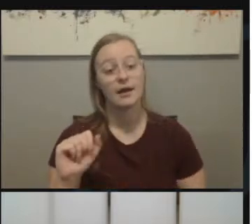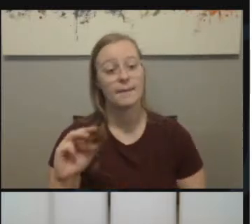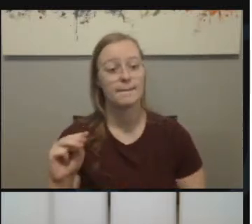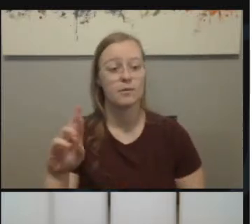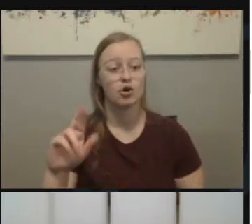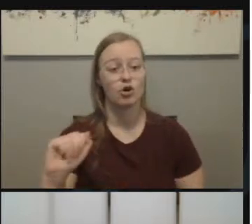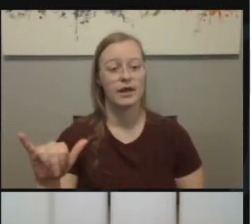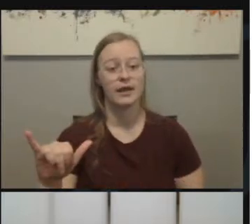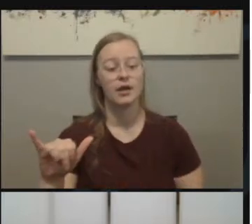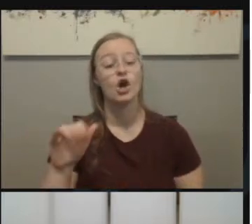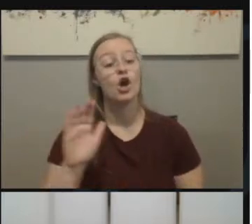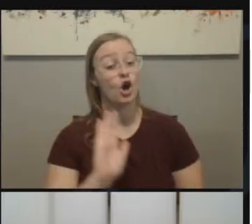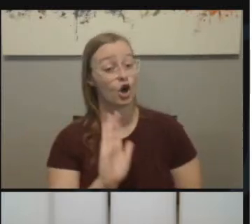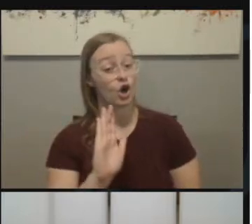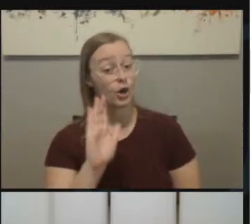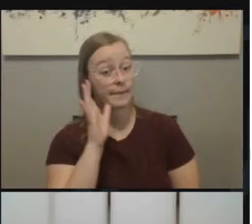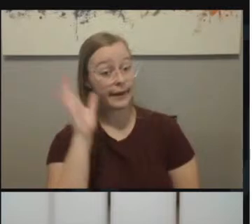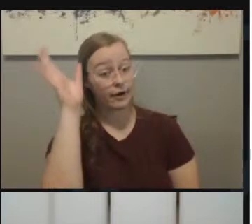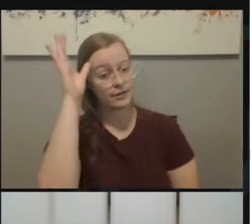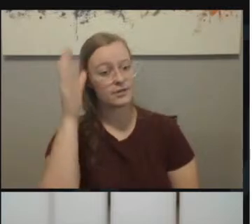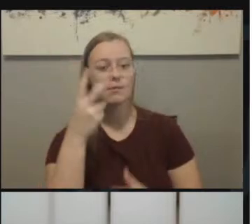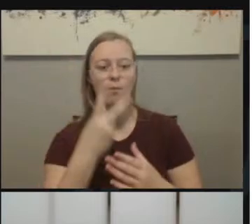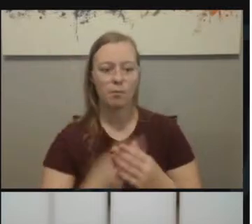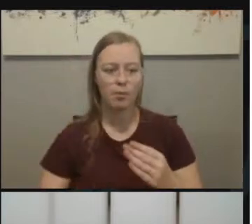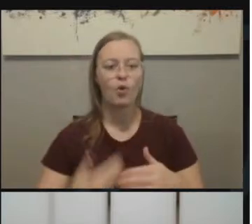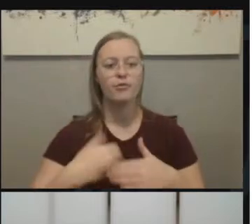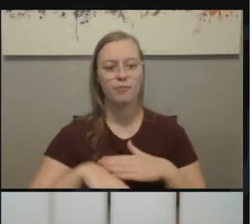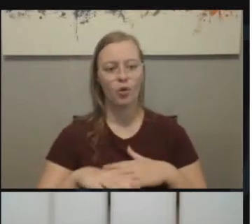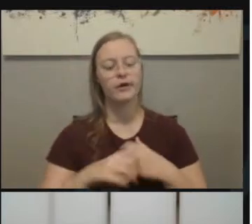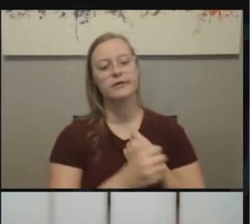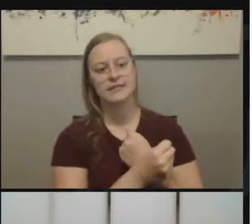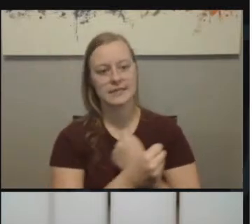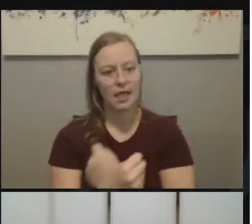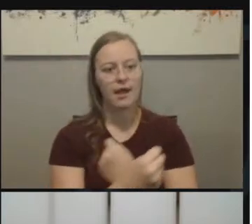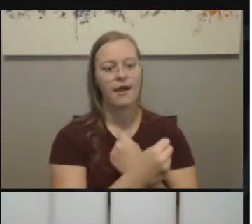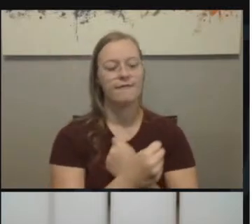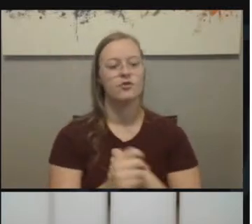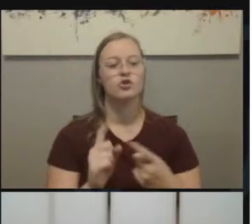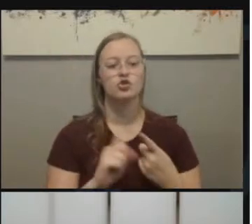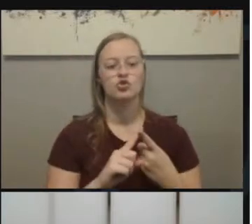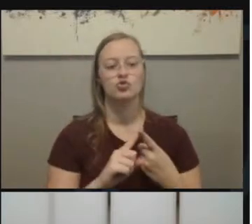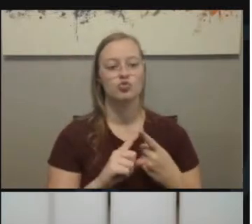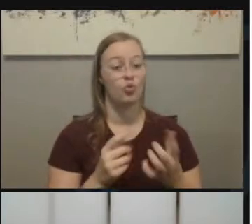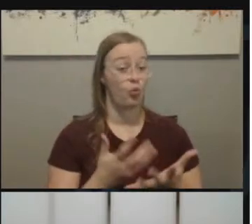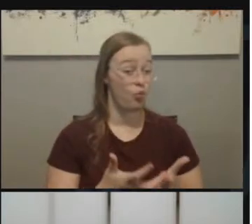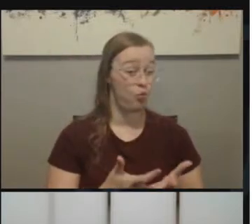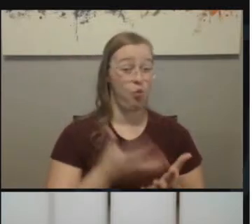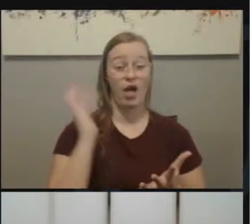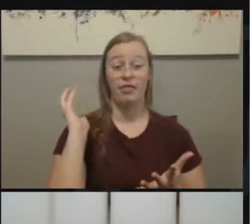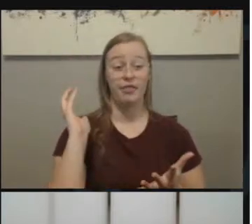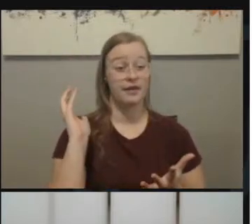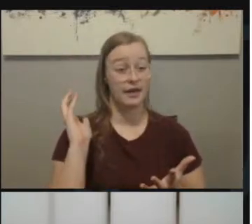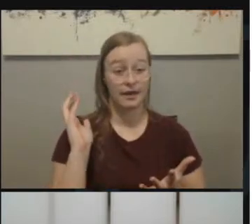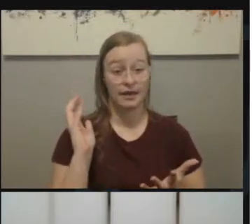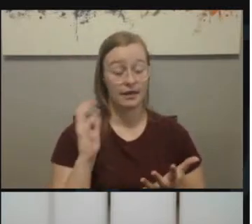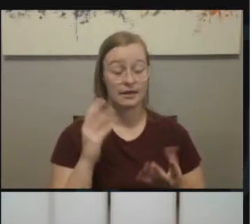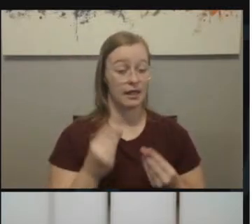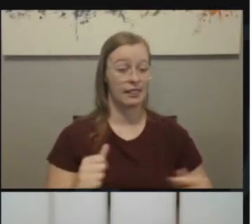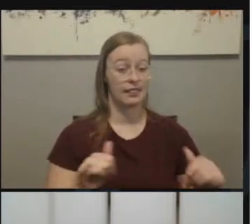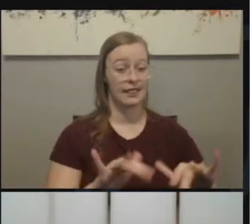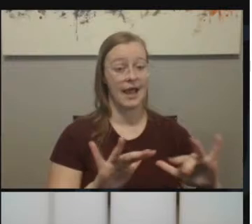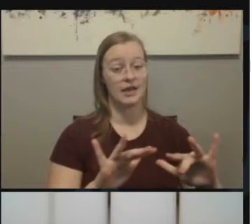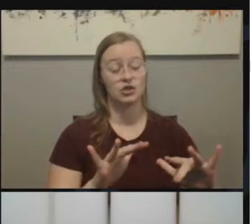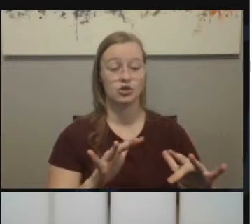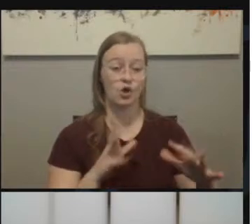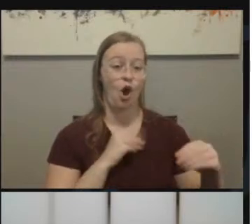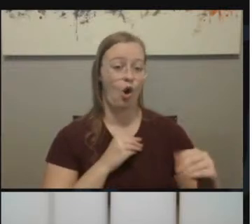parents were both themselves born enslaved to very wealthy landowners in Caroline